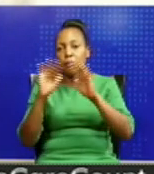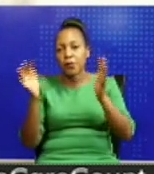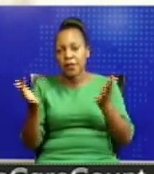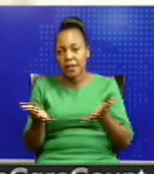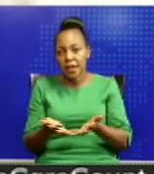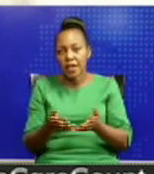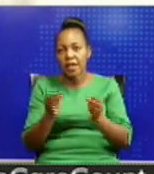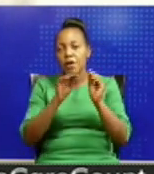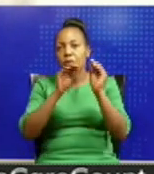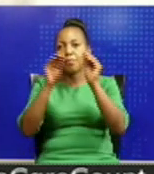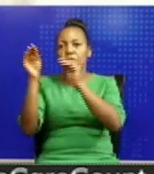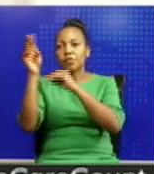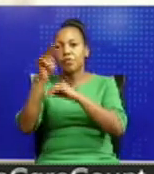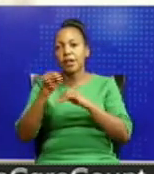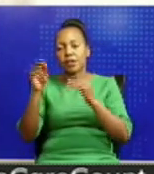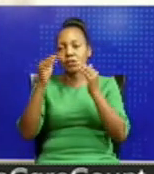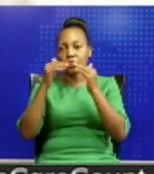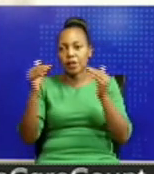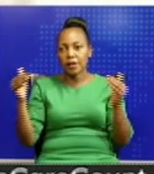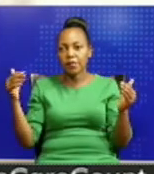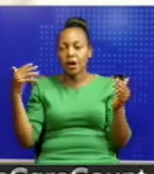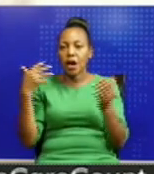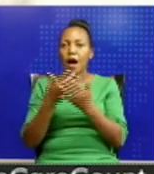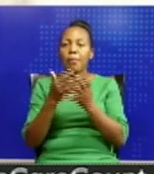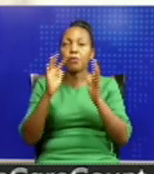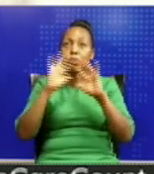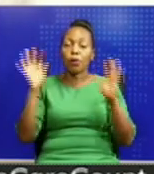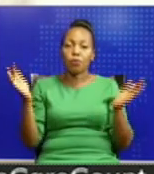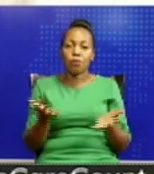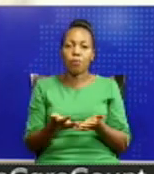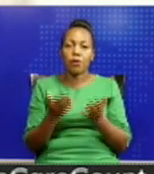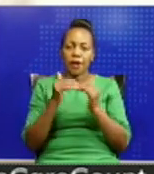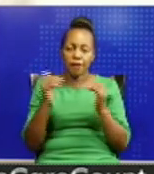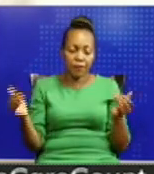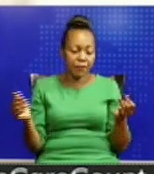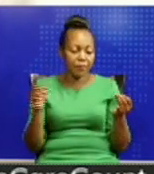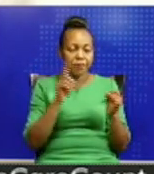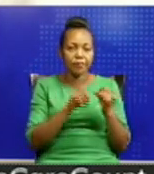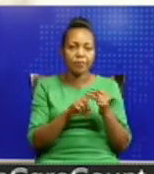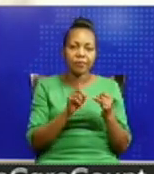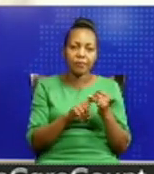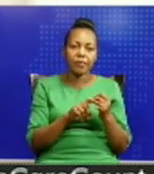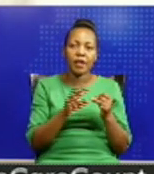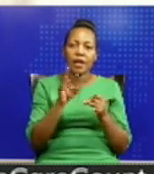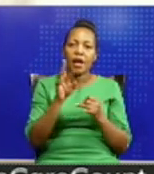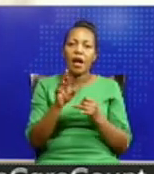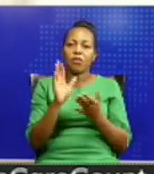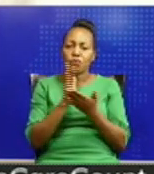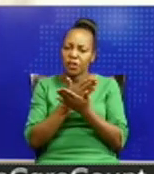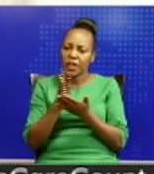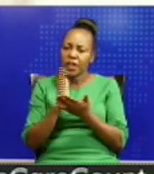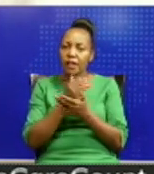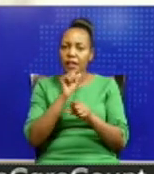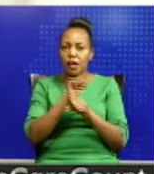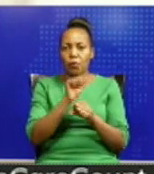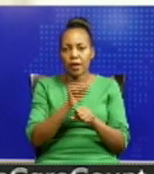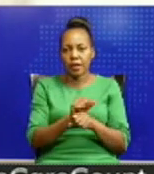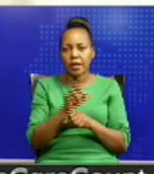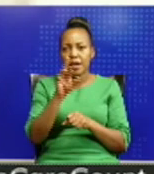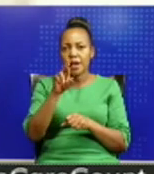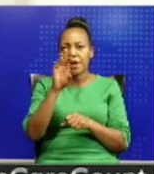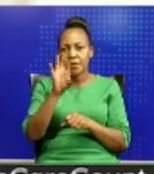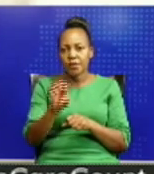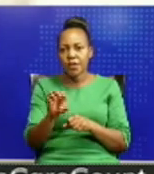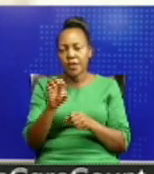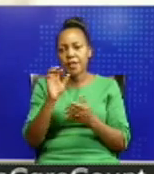then to the national level, up to the global level. Mm. Number two, it is to redistribute work. Redistribute